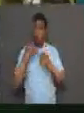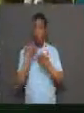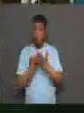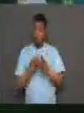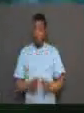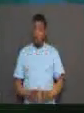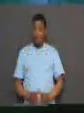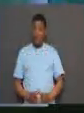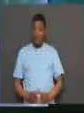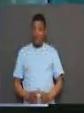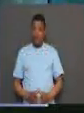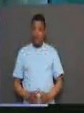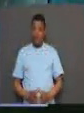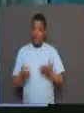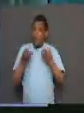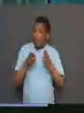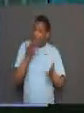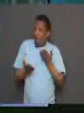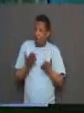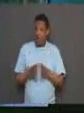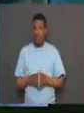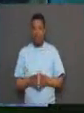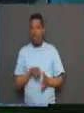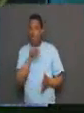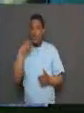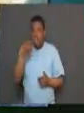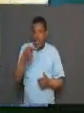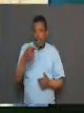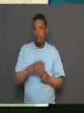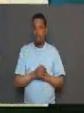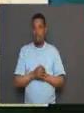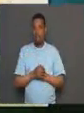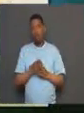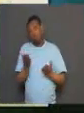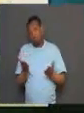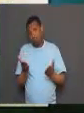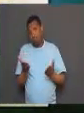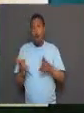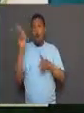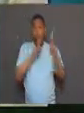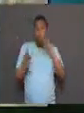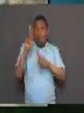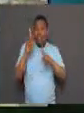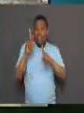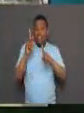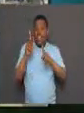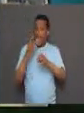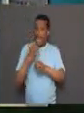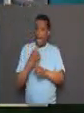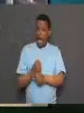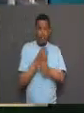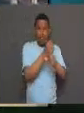economy. Or perhaps you said that you would sell off publicly held